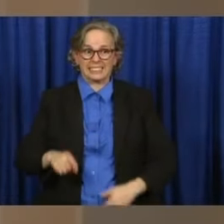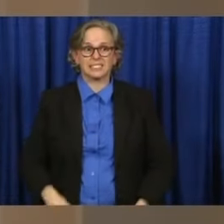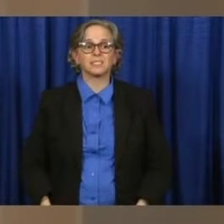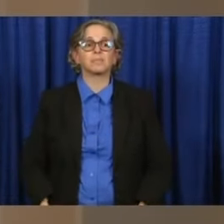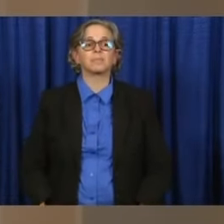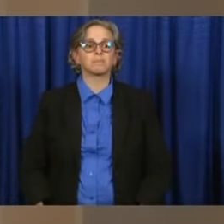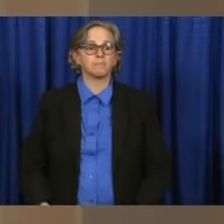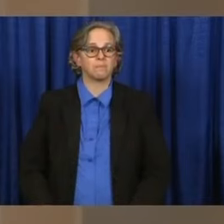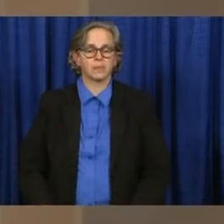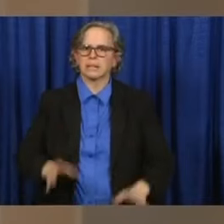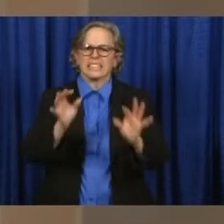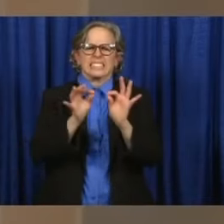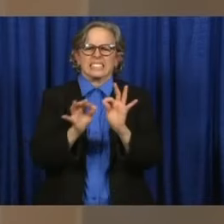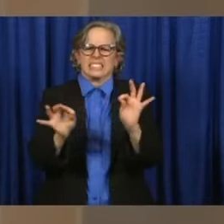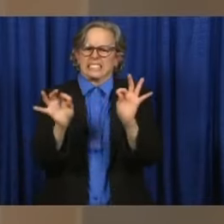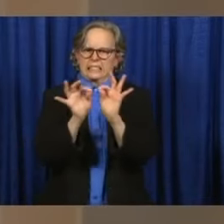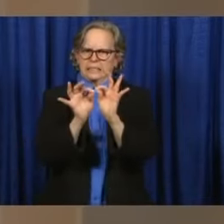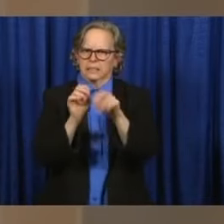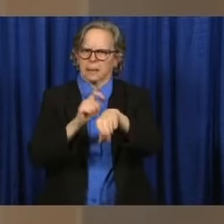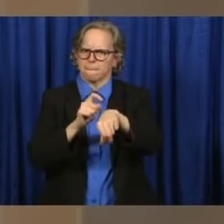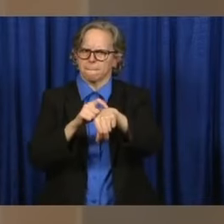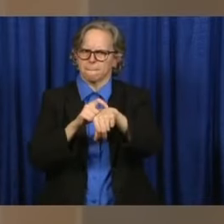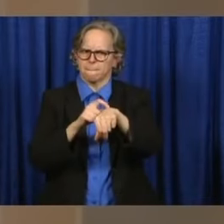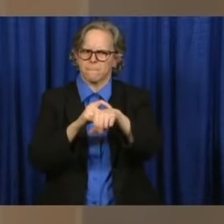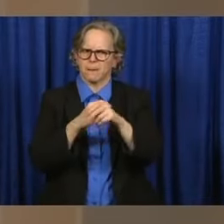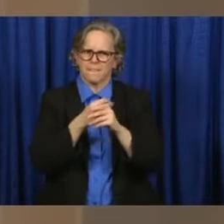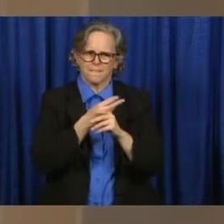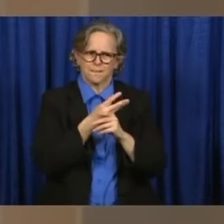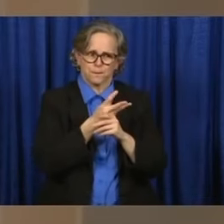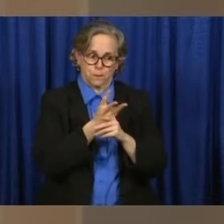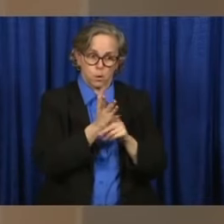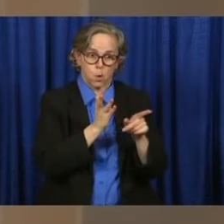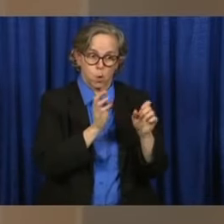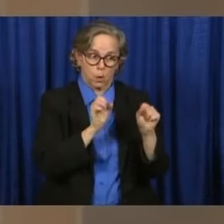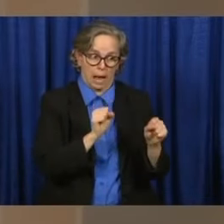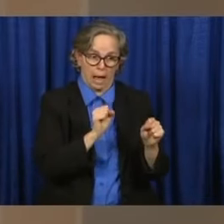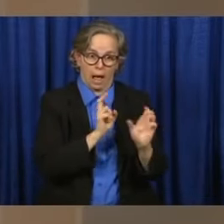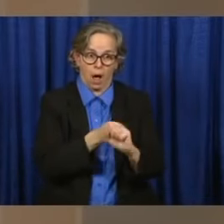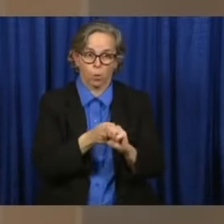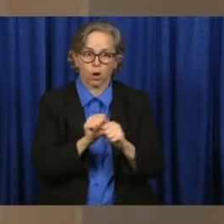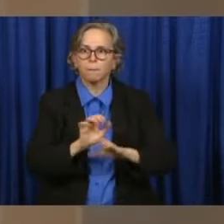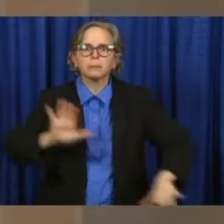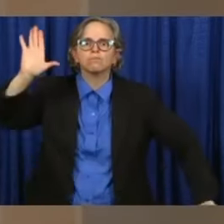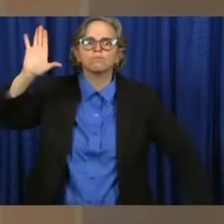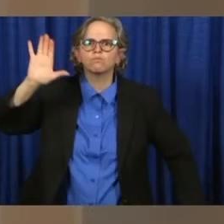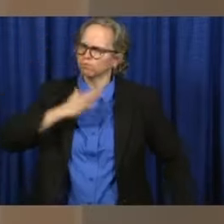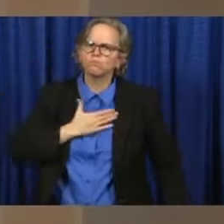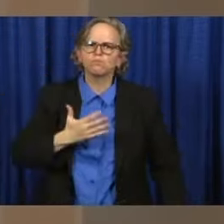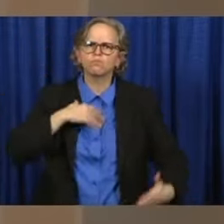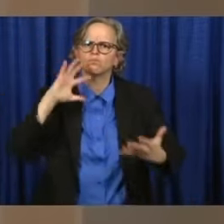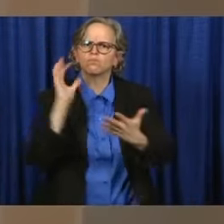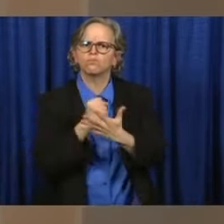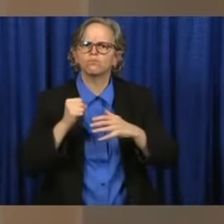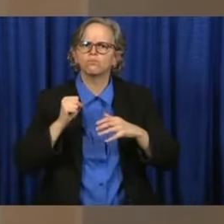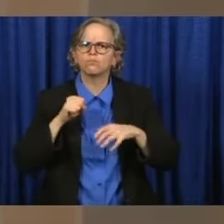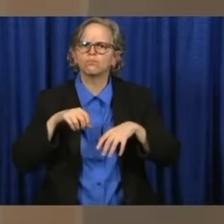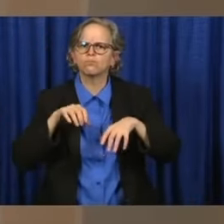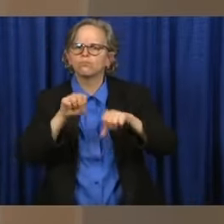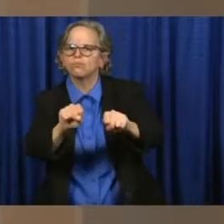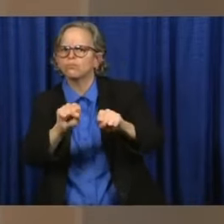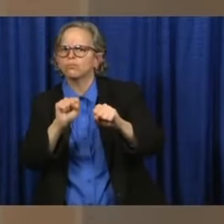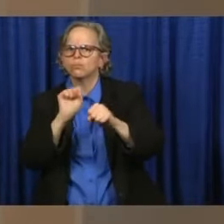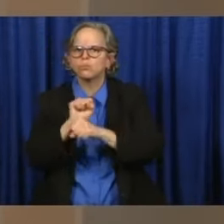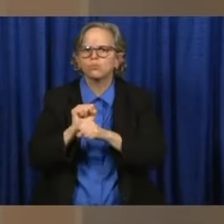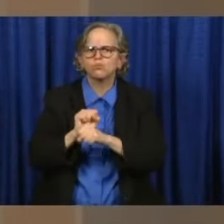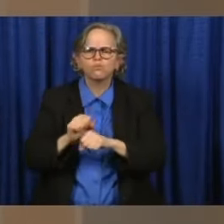critical that the few who can work step in and do so for the many who need you. And in closing, I know the governor